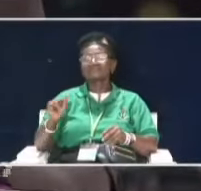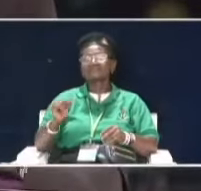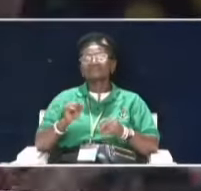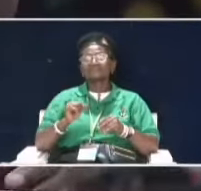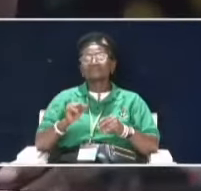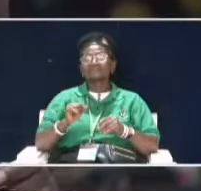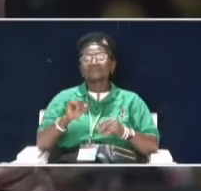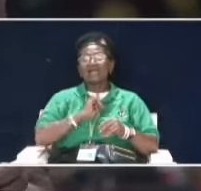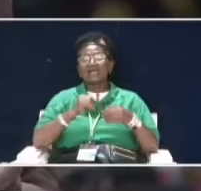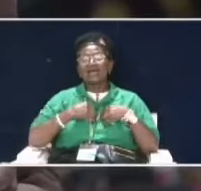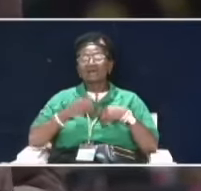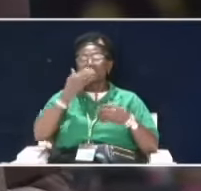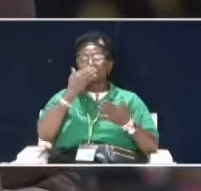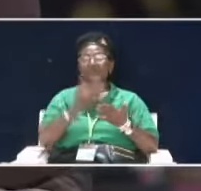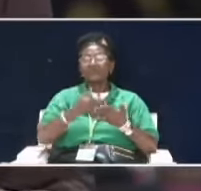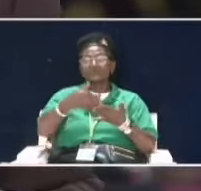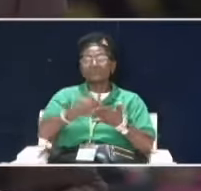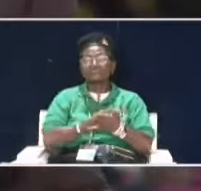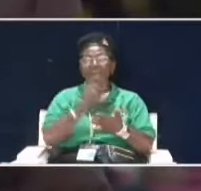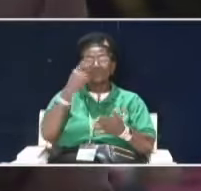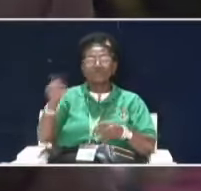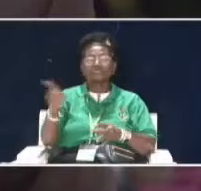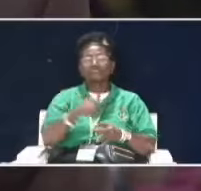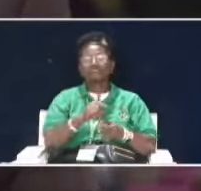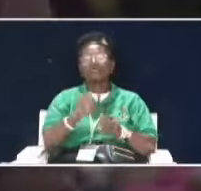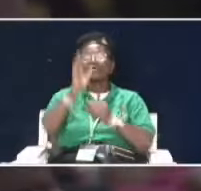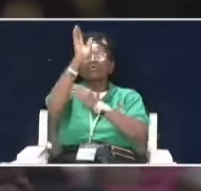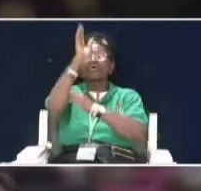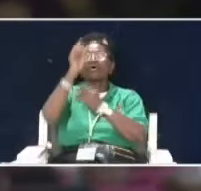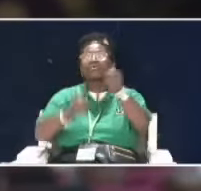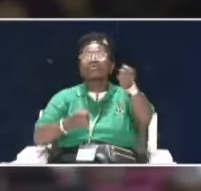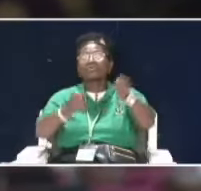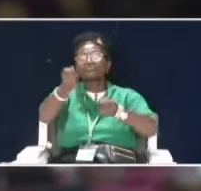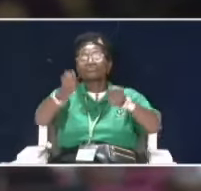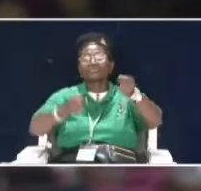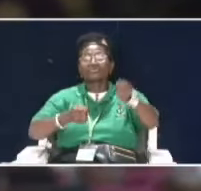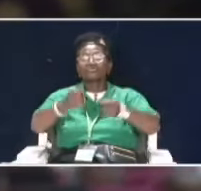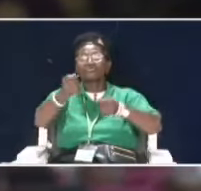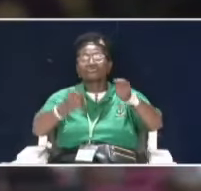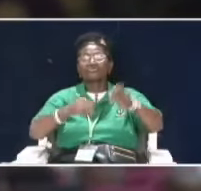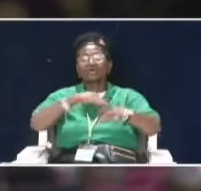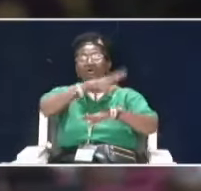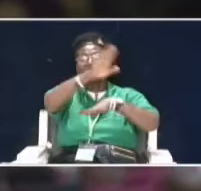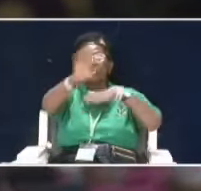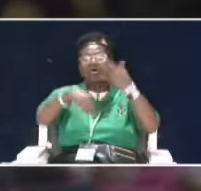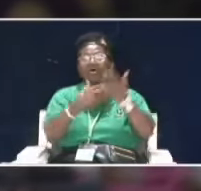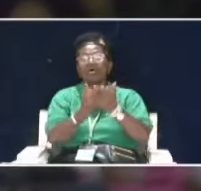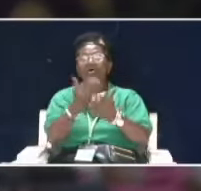I have good news for you. God controls all the hosts,